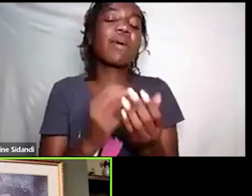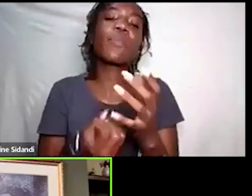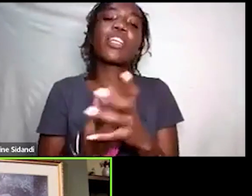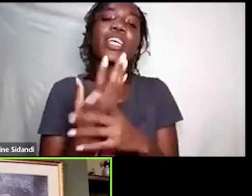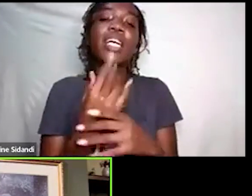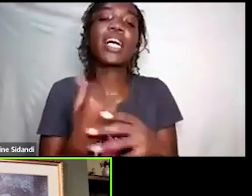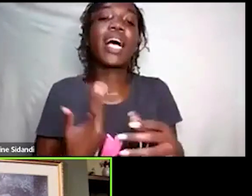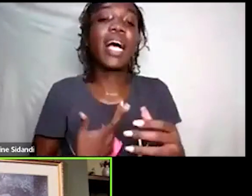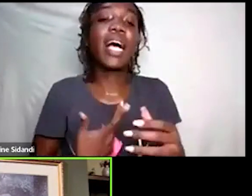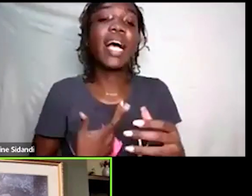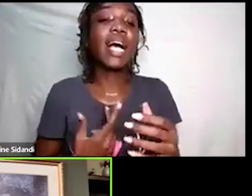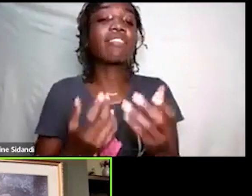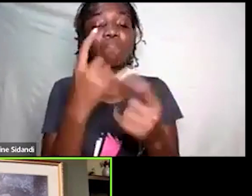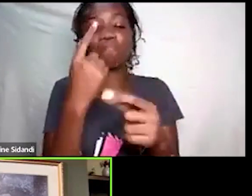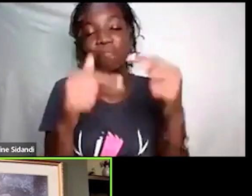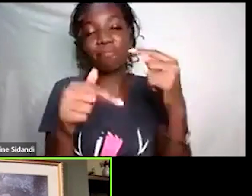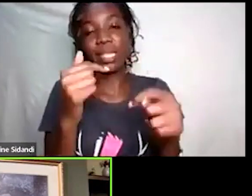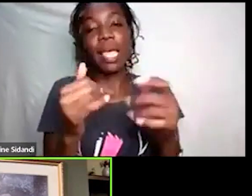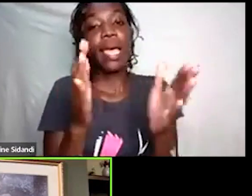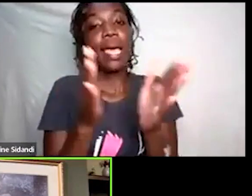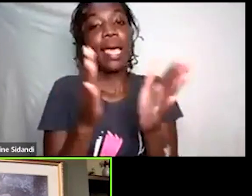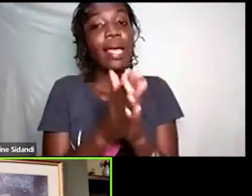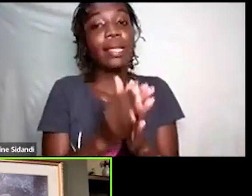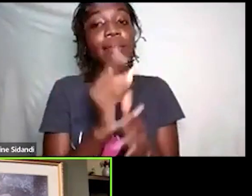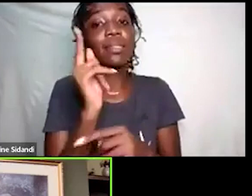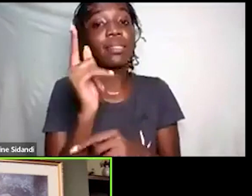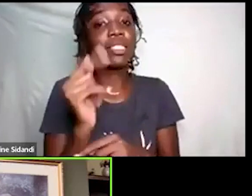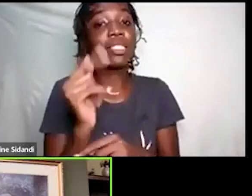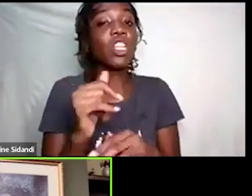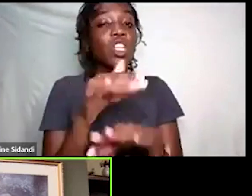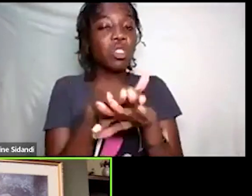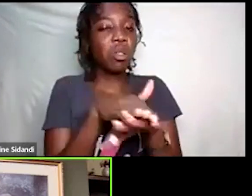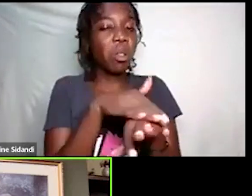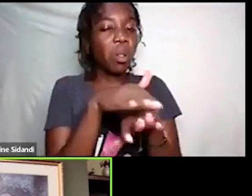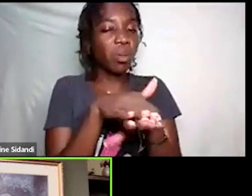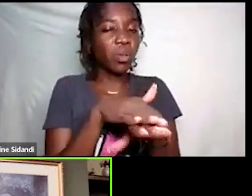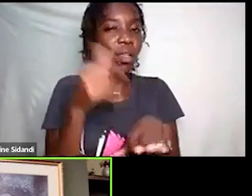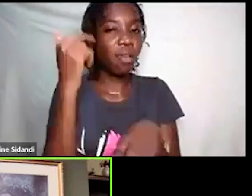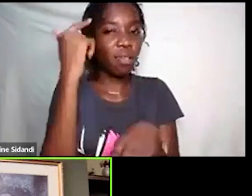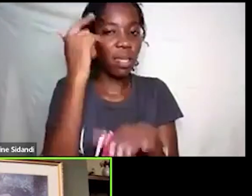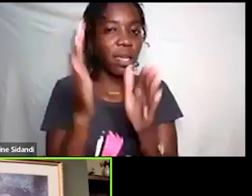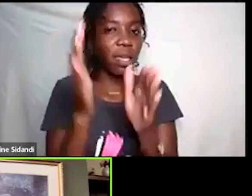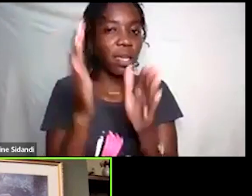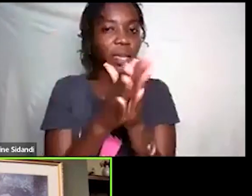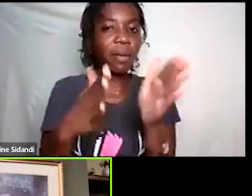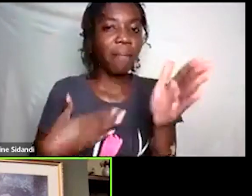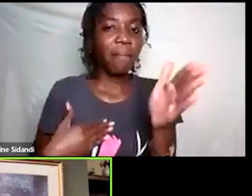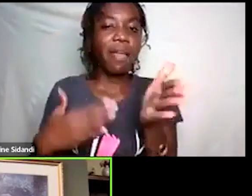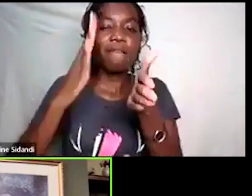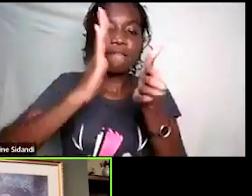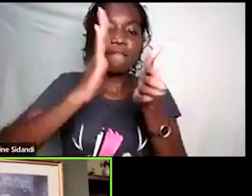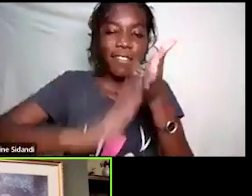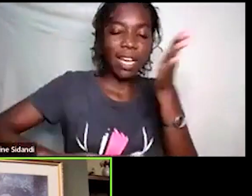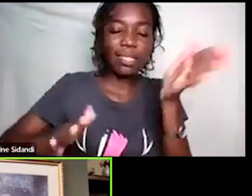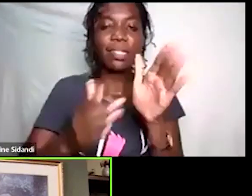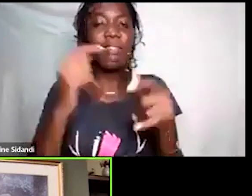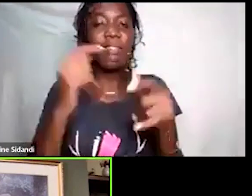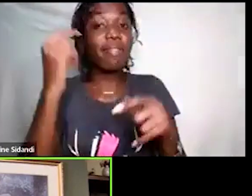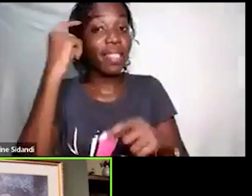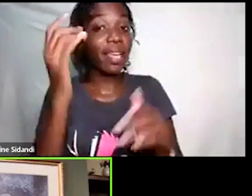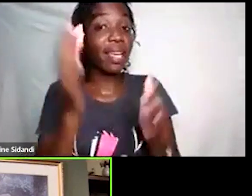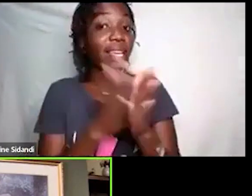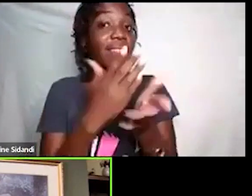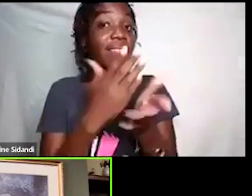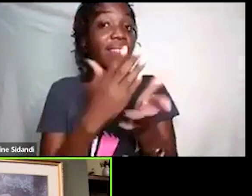because he is a slow, logical thinker. I am a quick, critical, and sometimes impulsive decision maker.